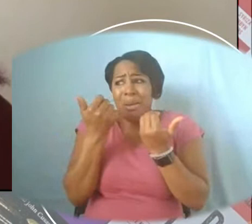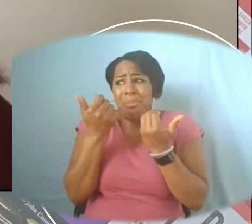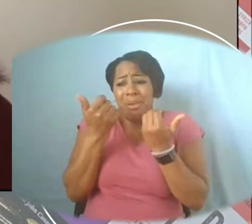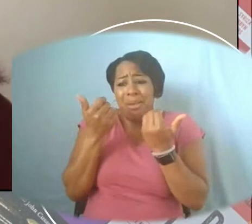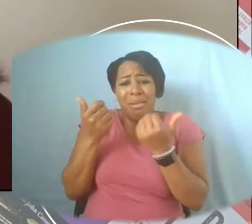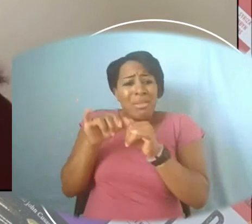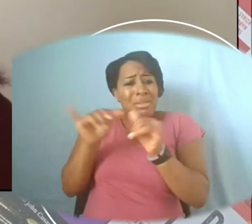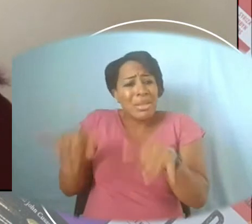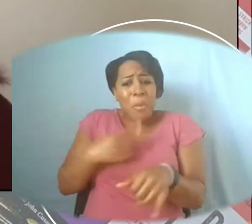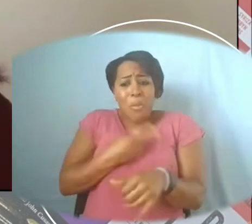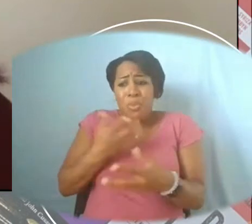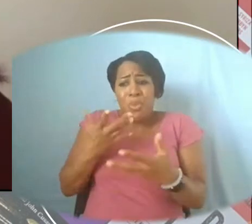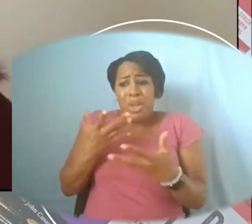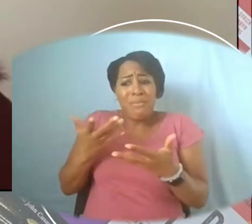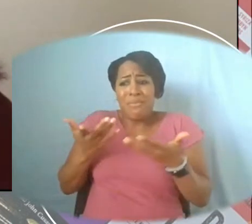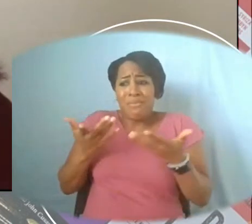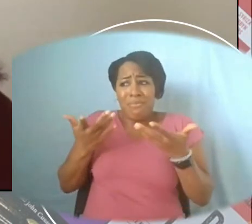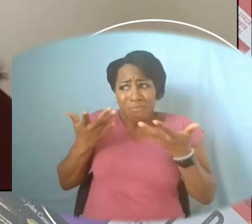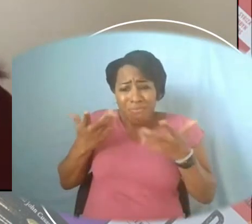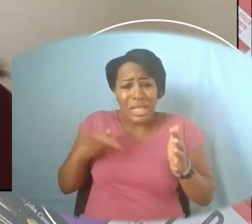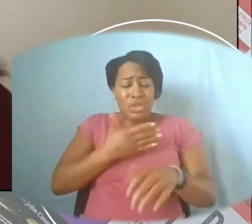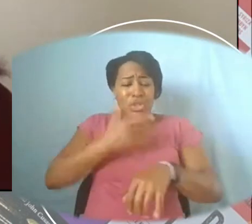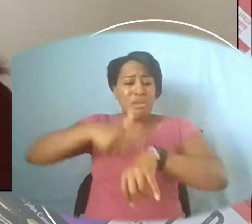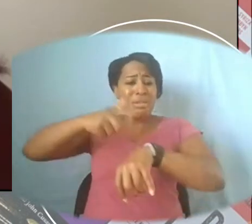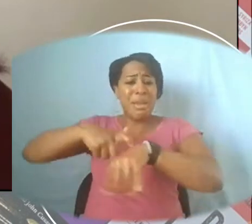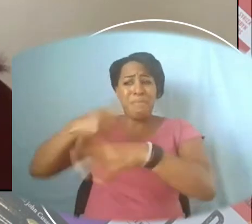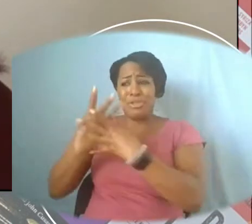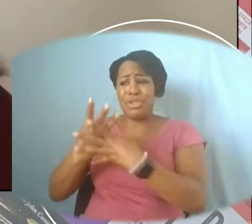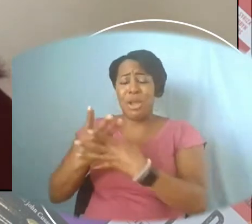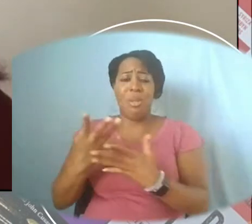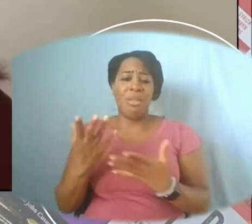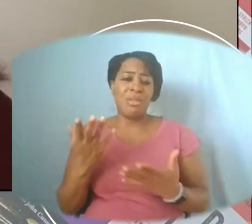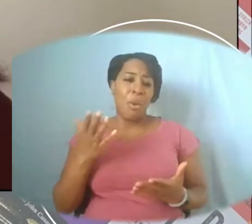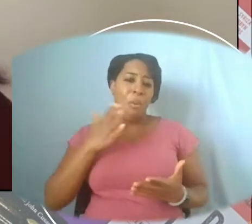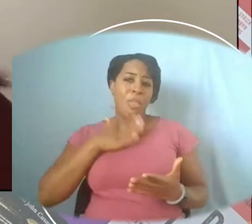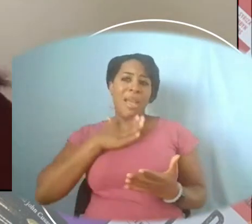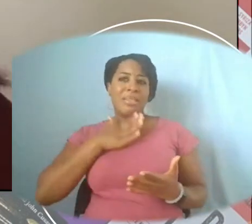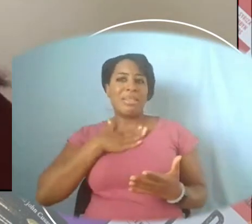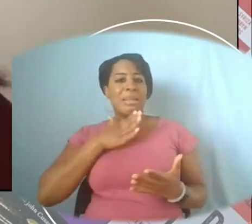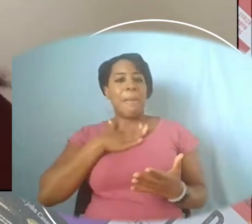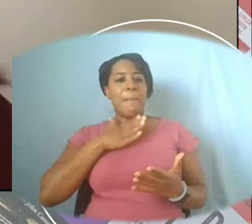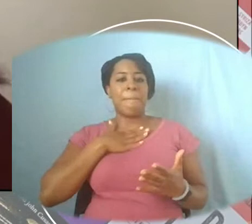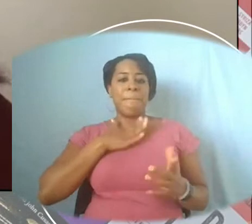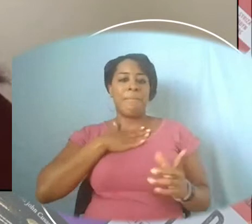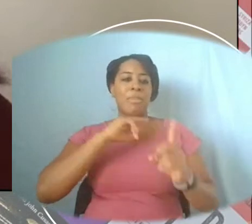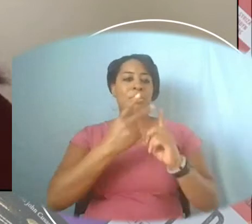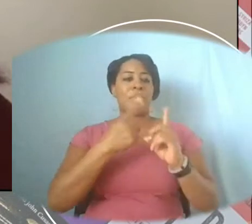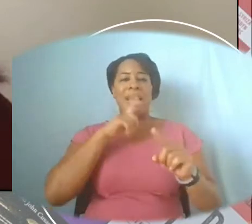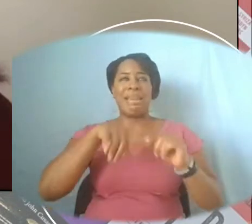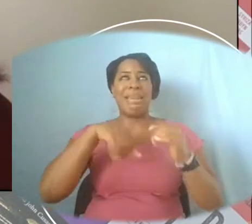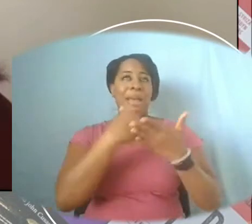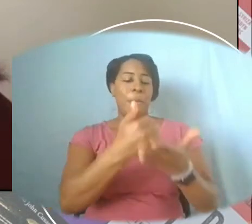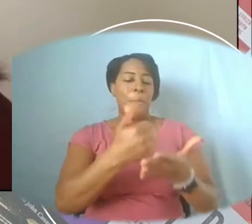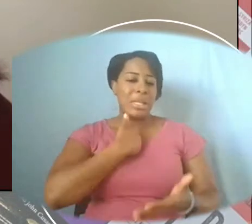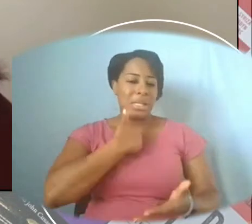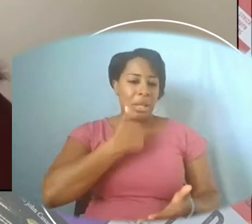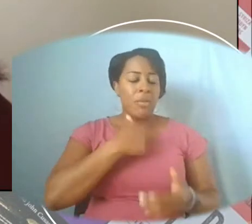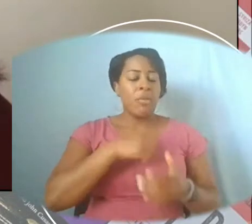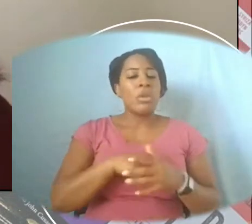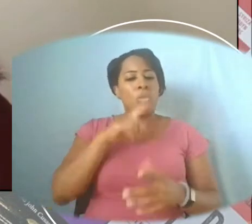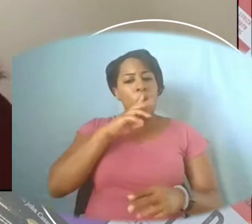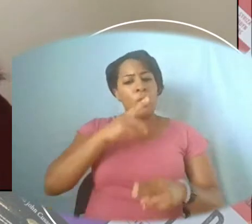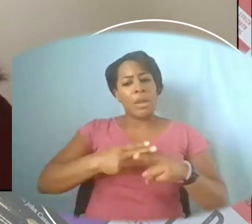but it's just my soapbox. I can't help it. So talking about a survivor, when we look at